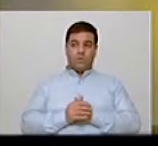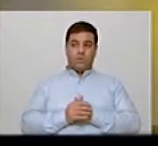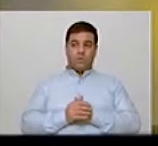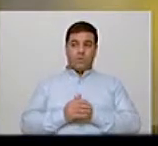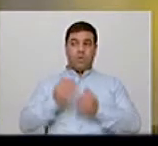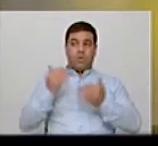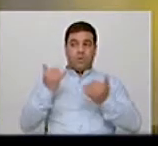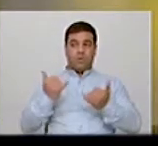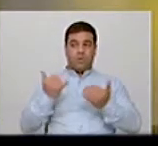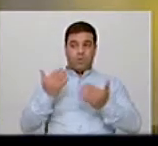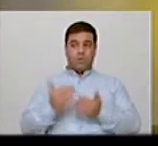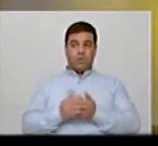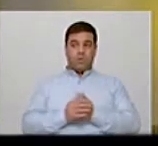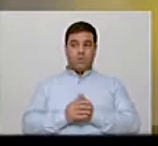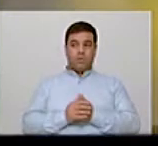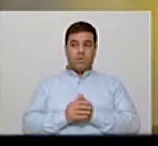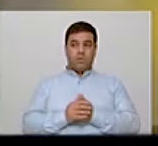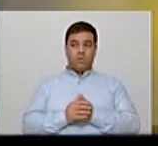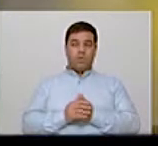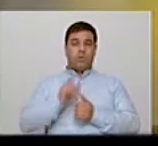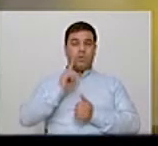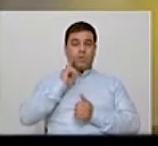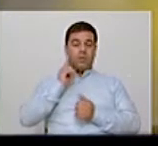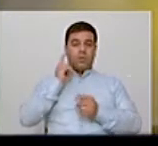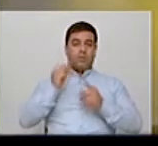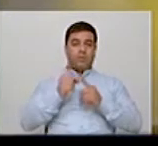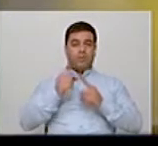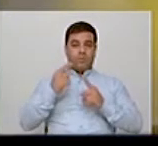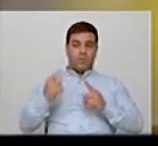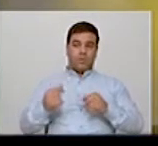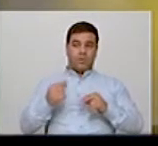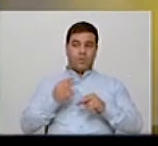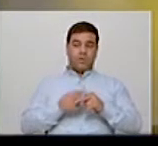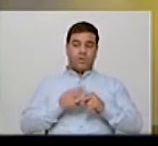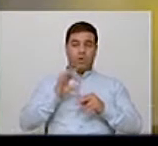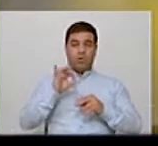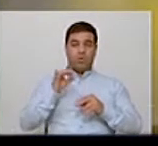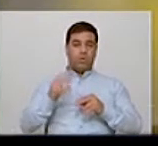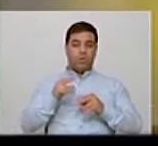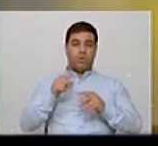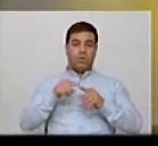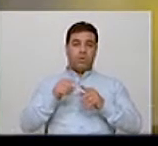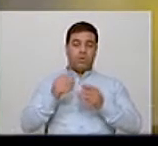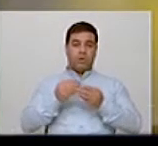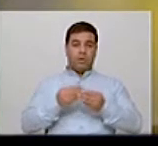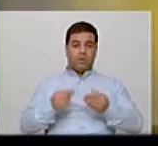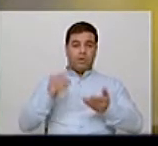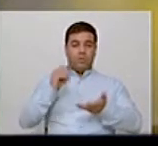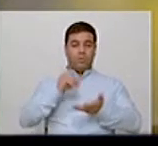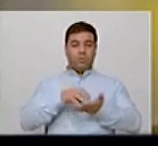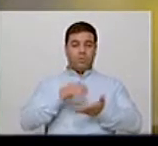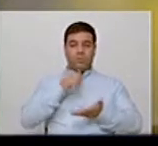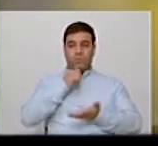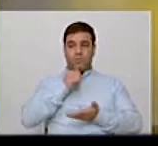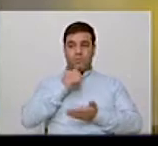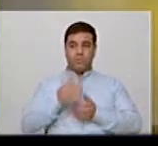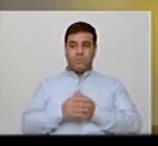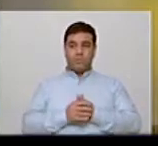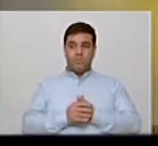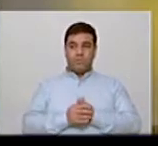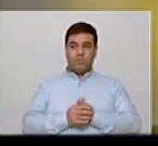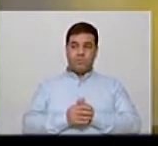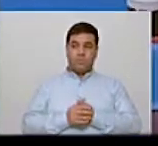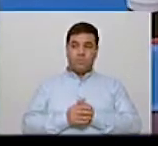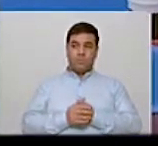Ana endi, demak, yashil bargimizni yod eritmasiga botirib olamiz.